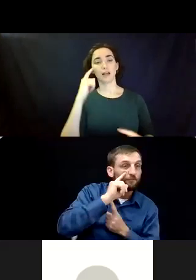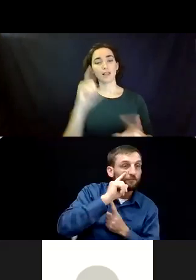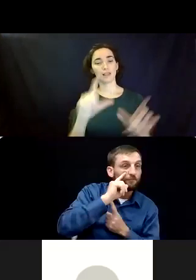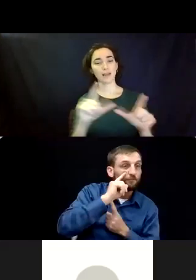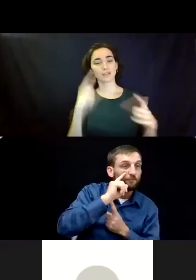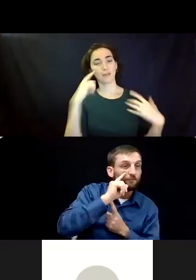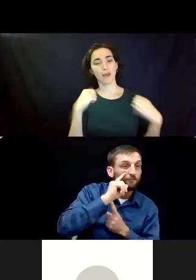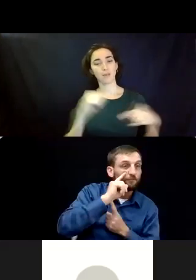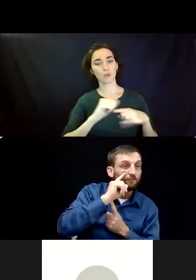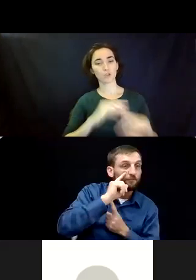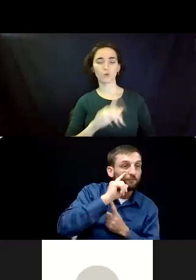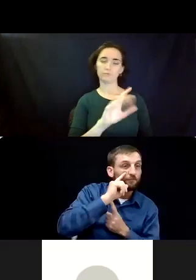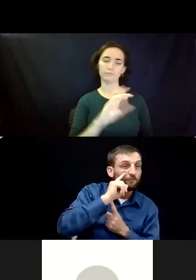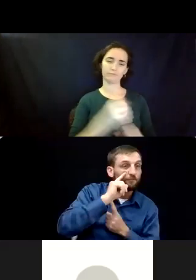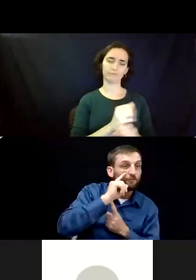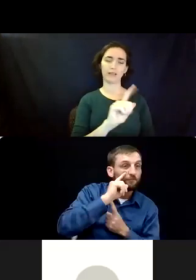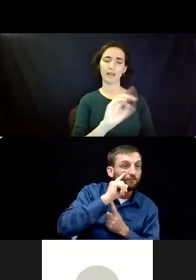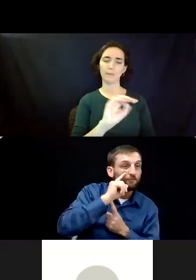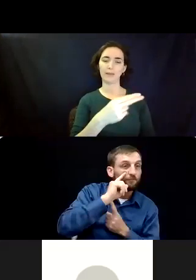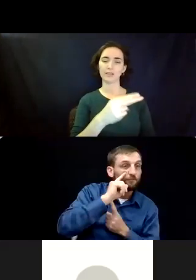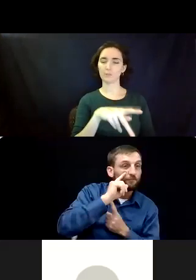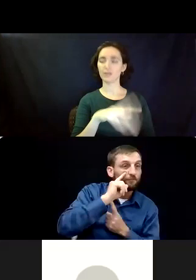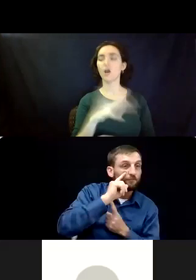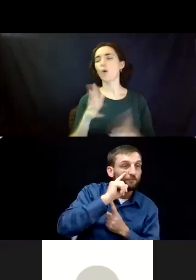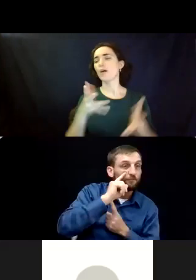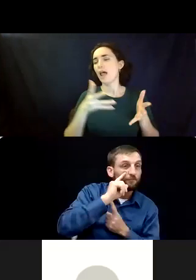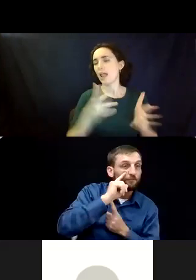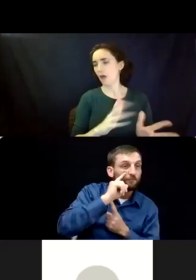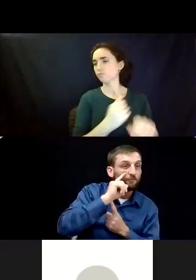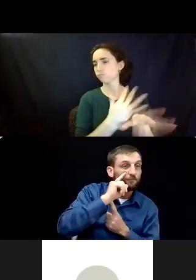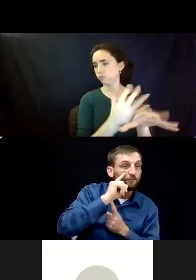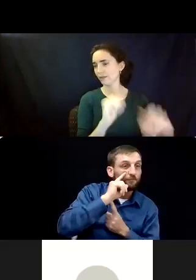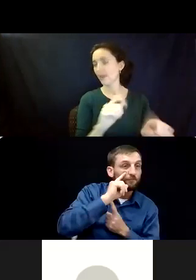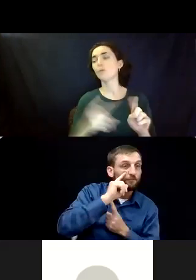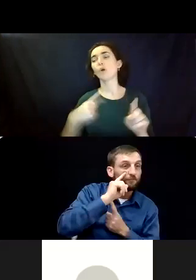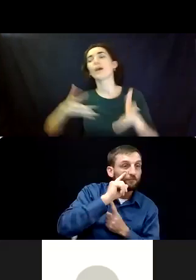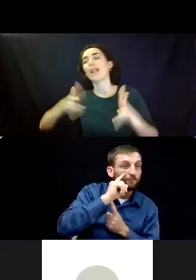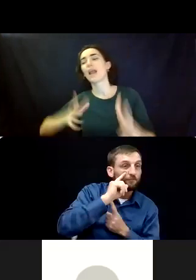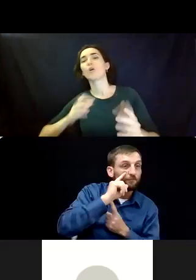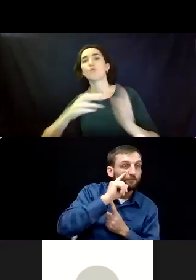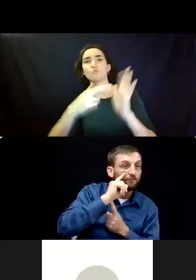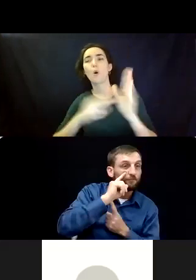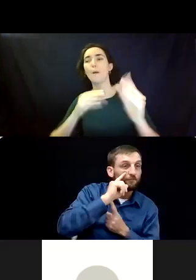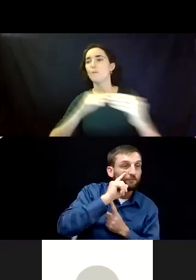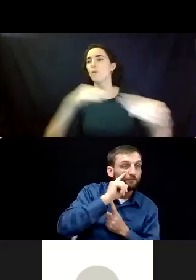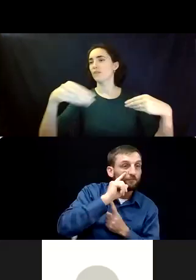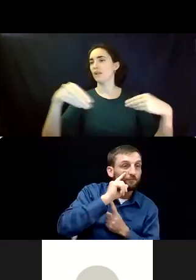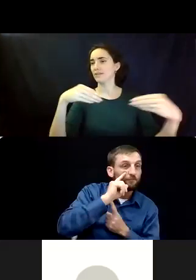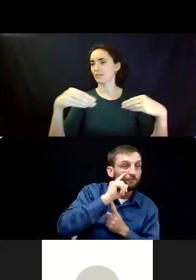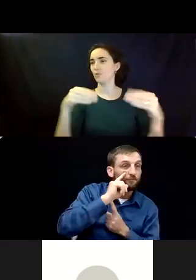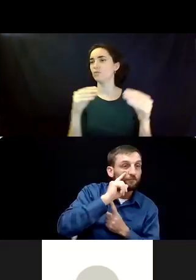do telehealth, but we've allowed some flexibilities and relaxed some of the rules around how